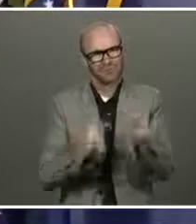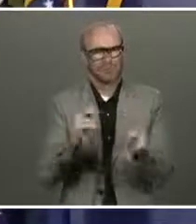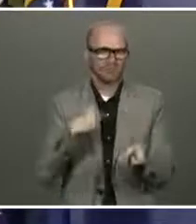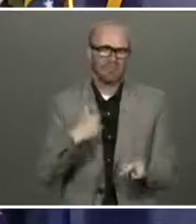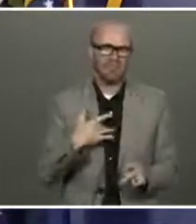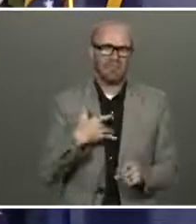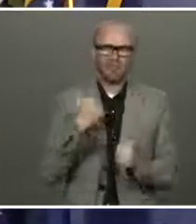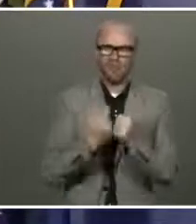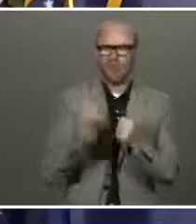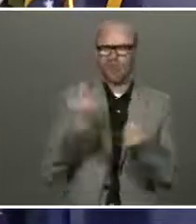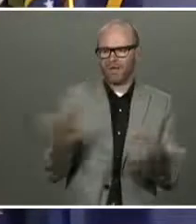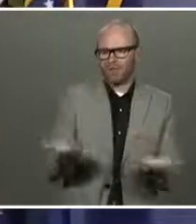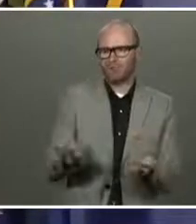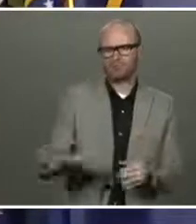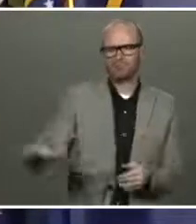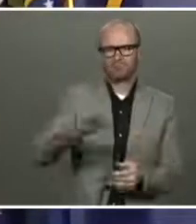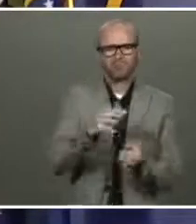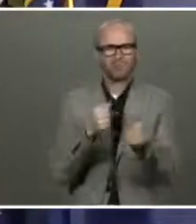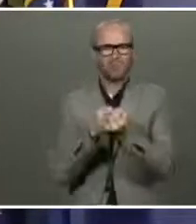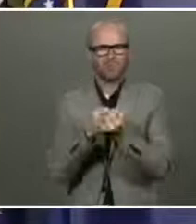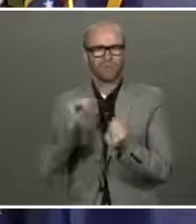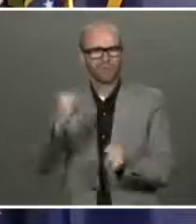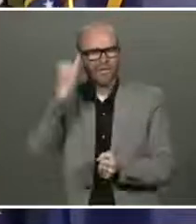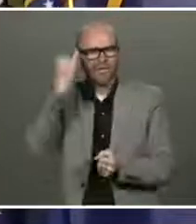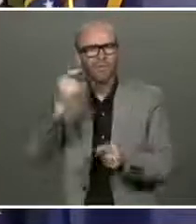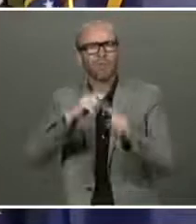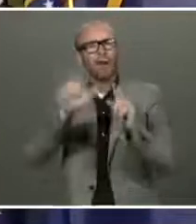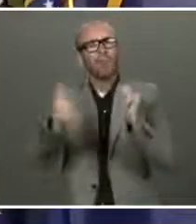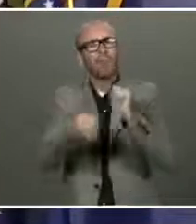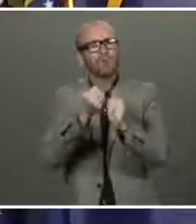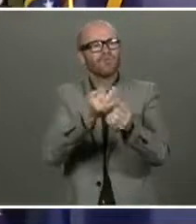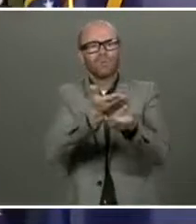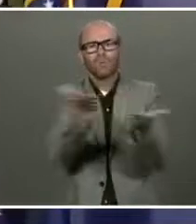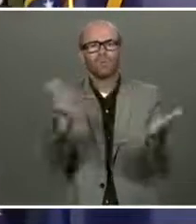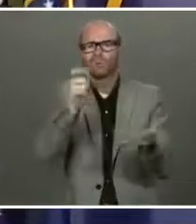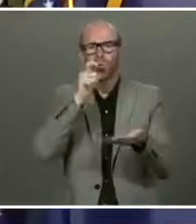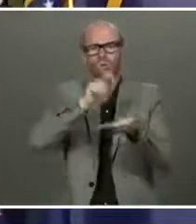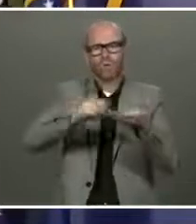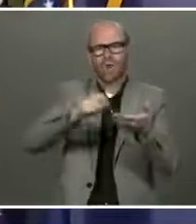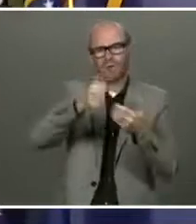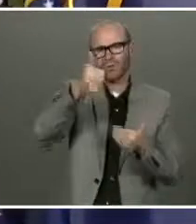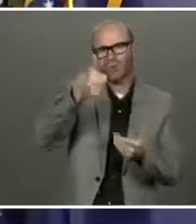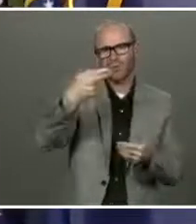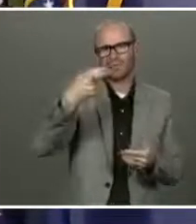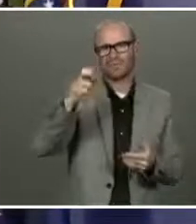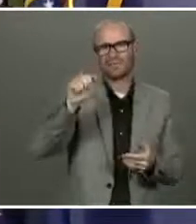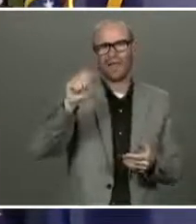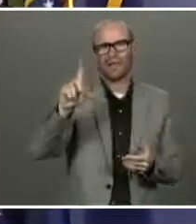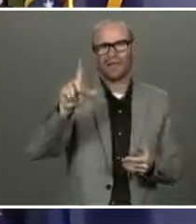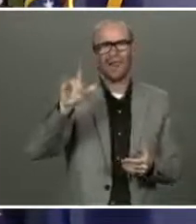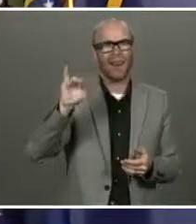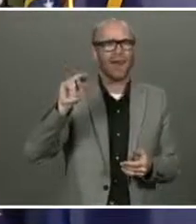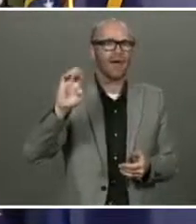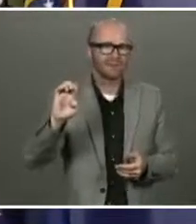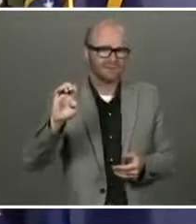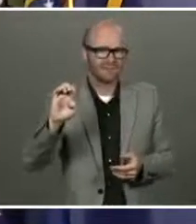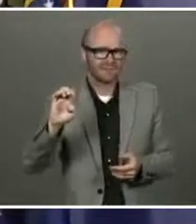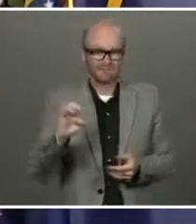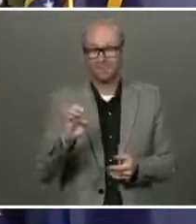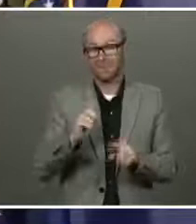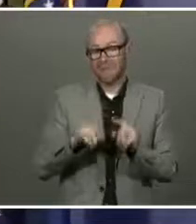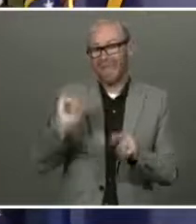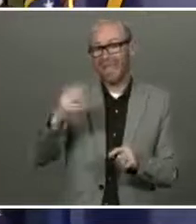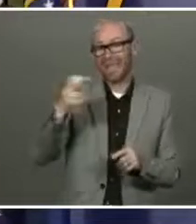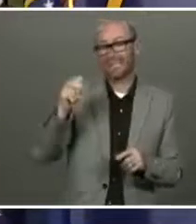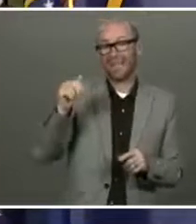would support me in this. Most of you, I don't think any of you write your own headlines. Maybe I'm wrong. I think that's something that